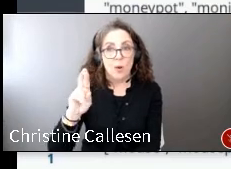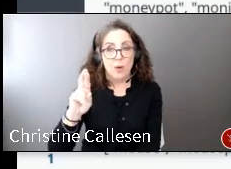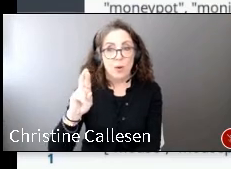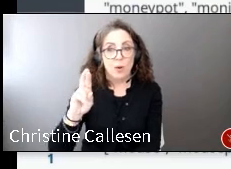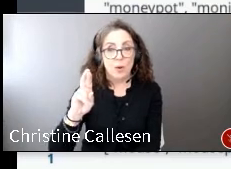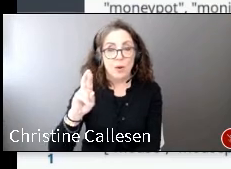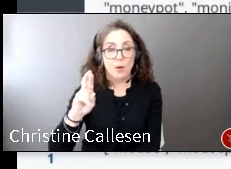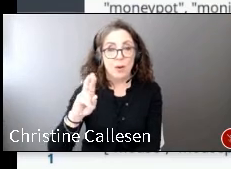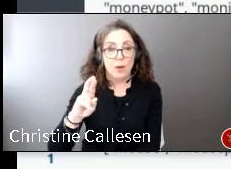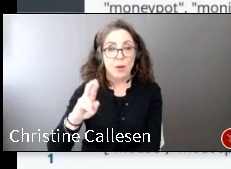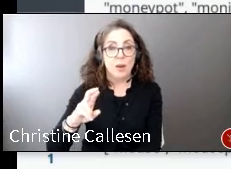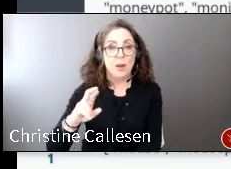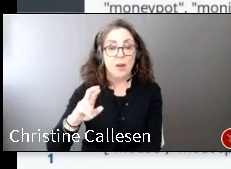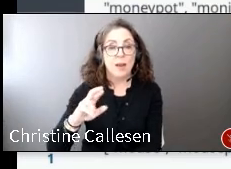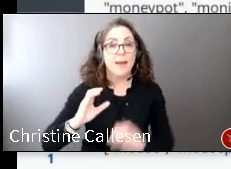customer query string